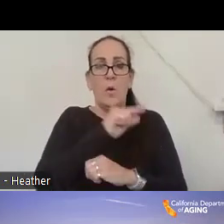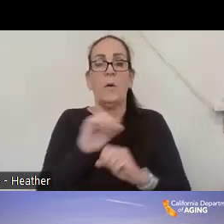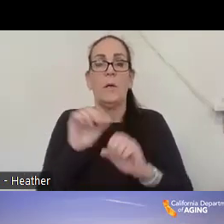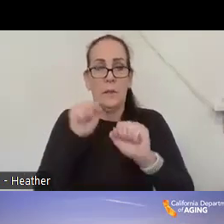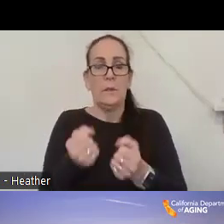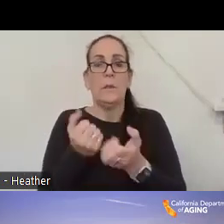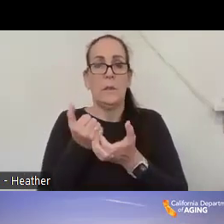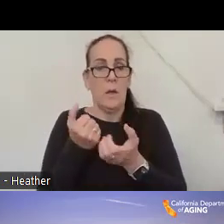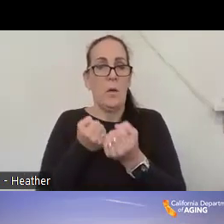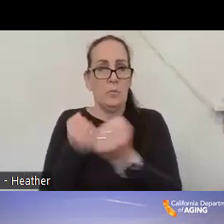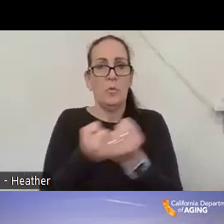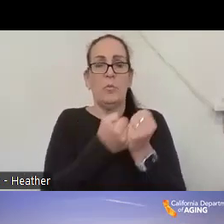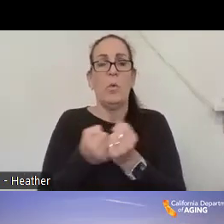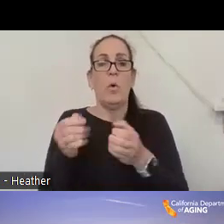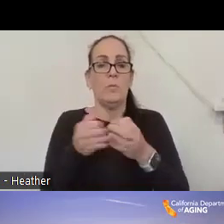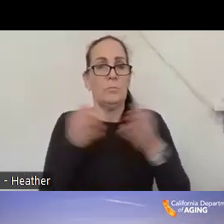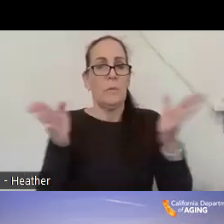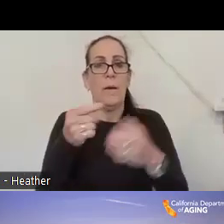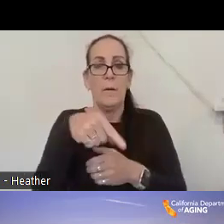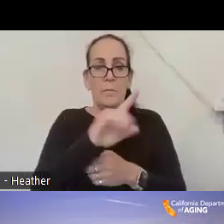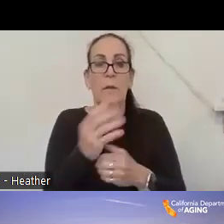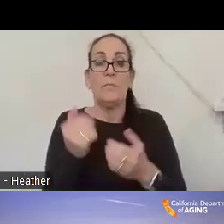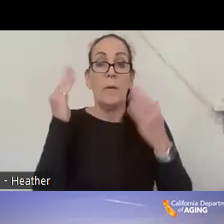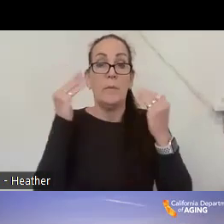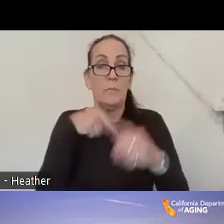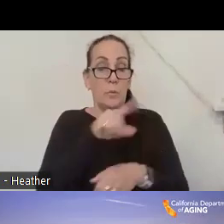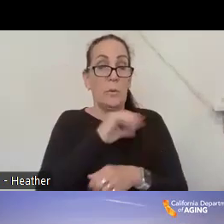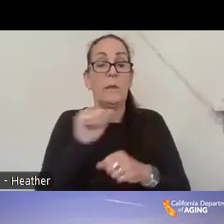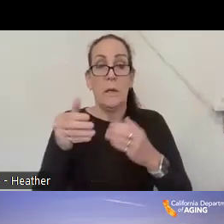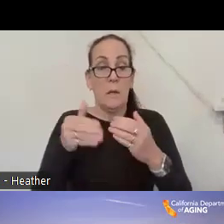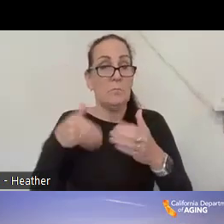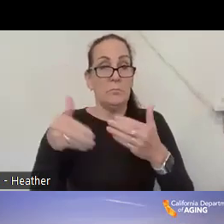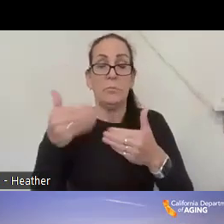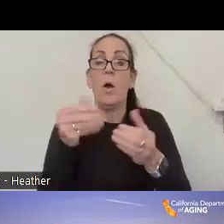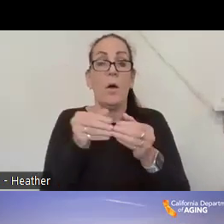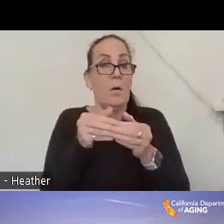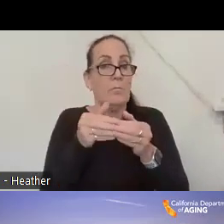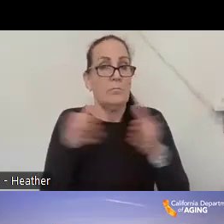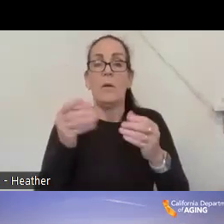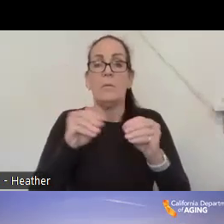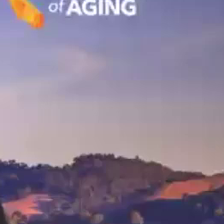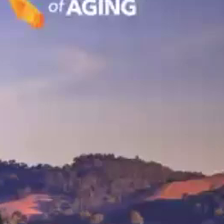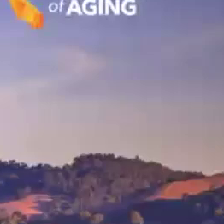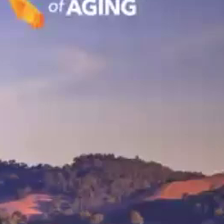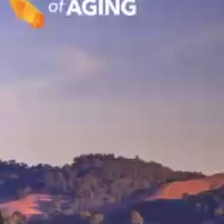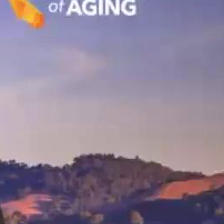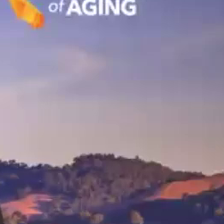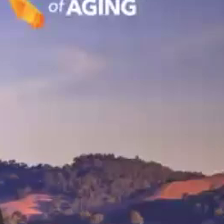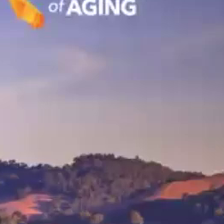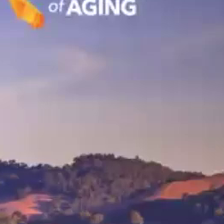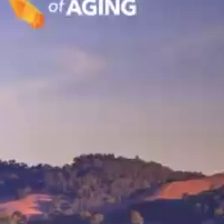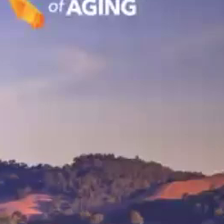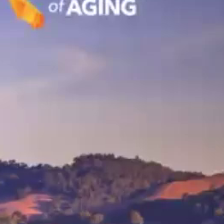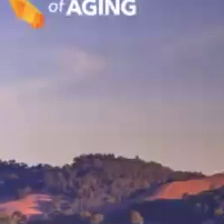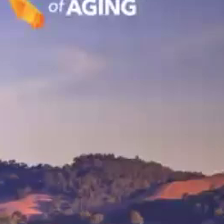that. And I'm really, really hoping that we'll be able to make it public in fall or winter of 2026. And